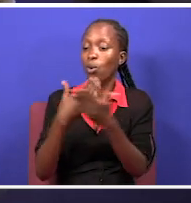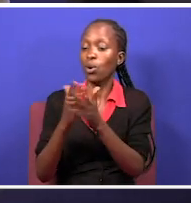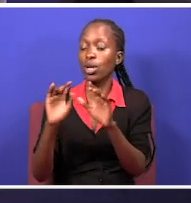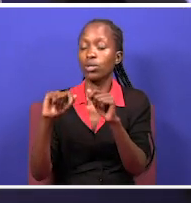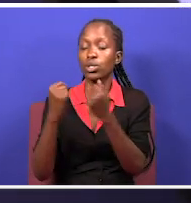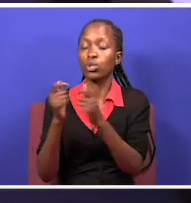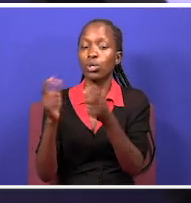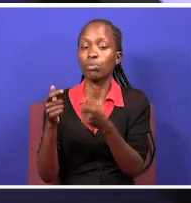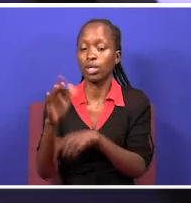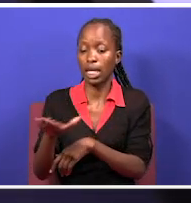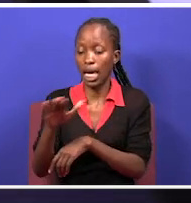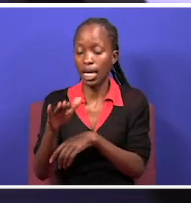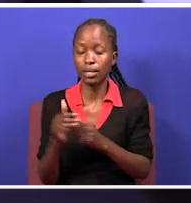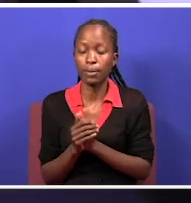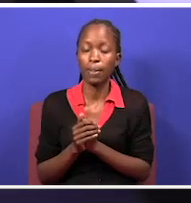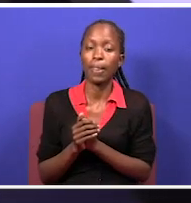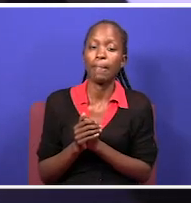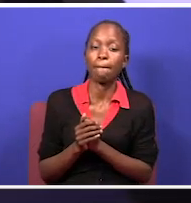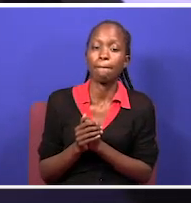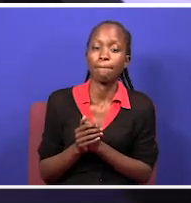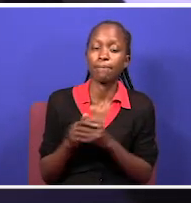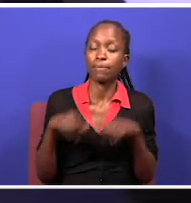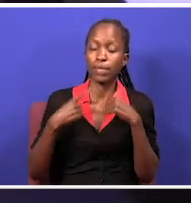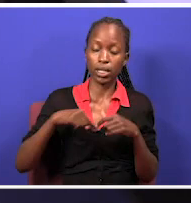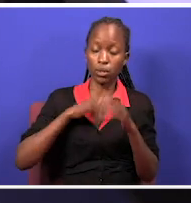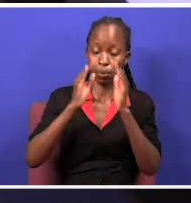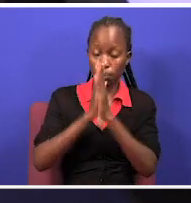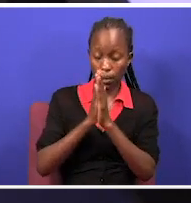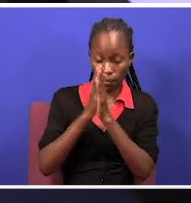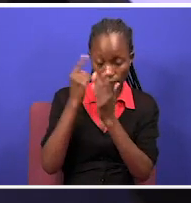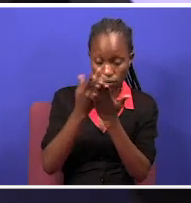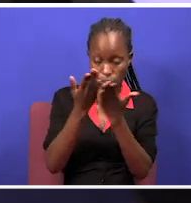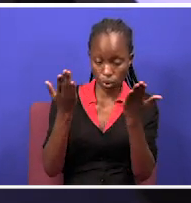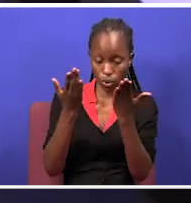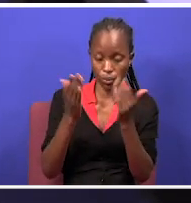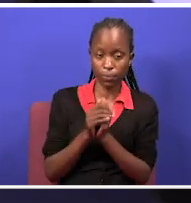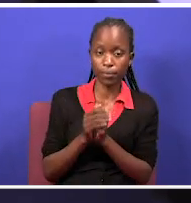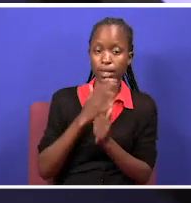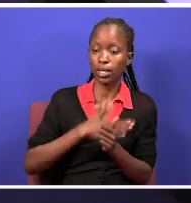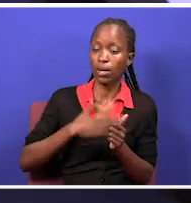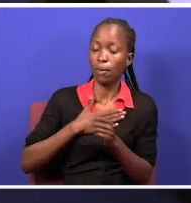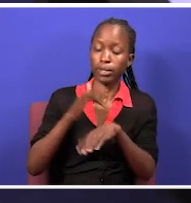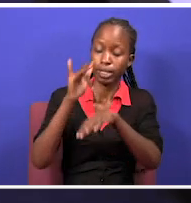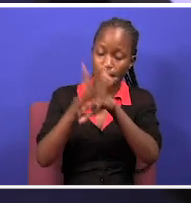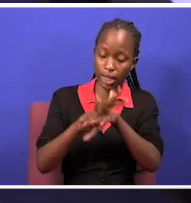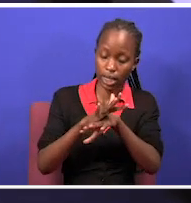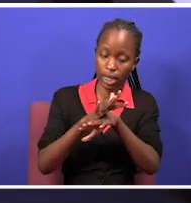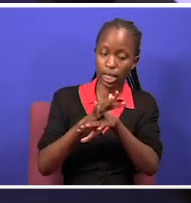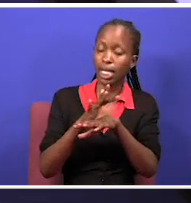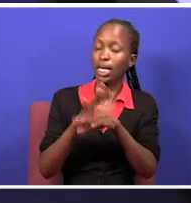online platforms, social media platforms. Our pastors will be praying for your requests, so please send them in